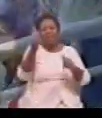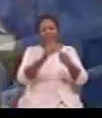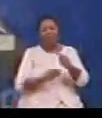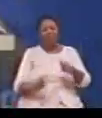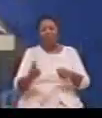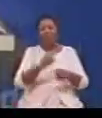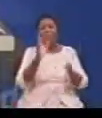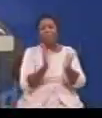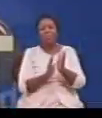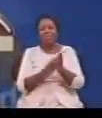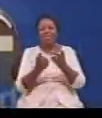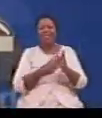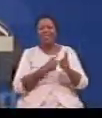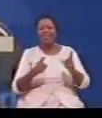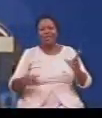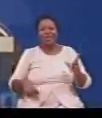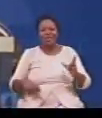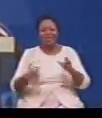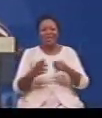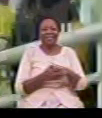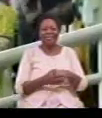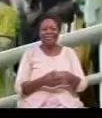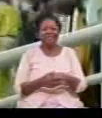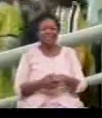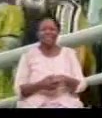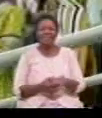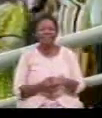Everybody praise the Lord.